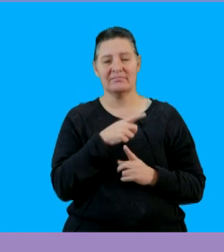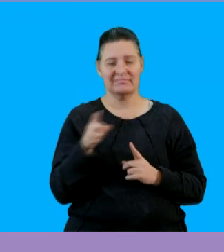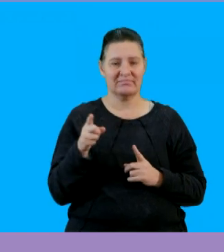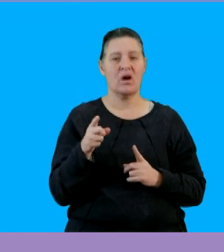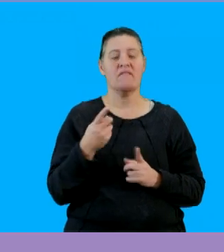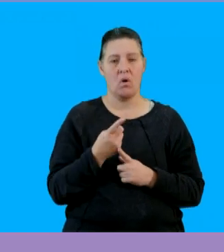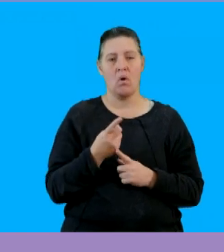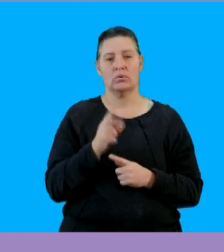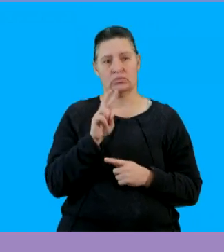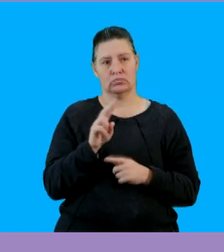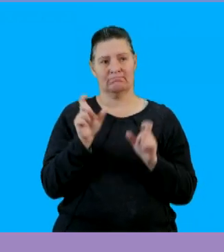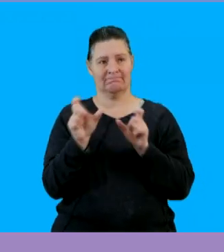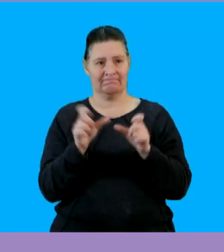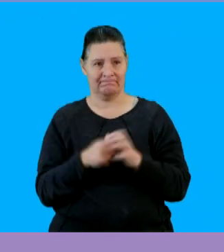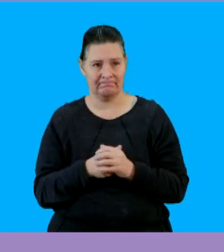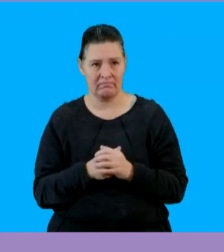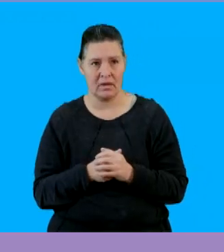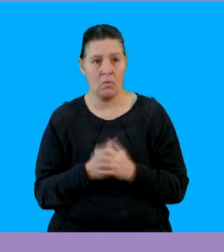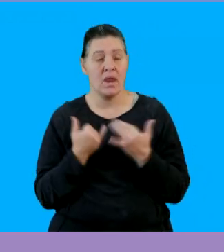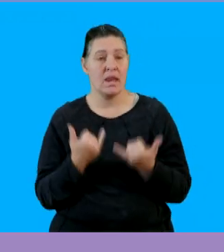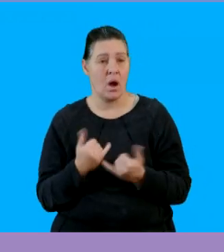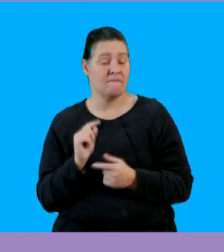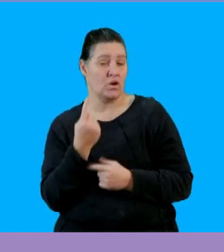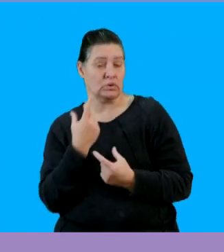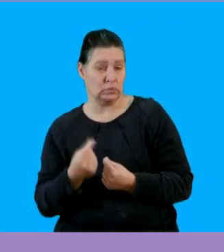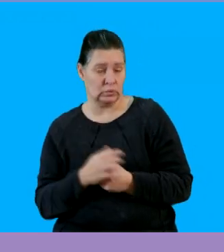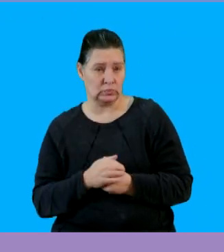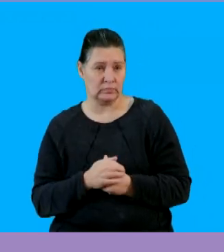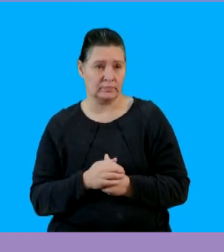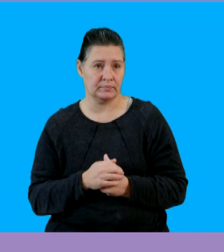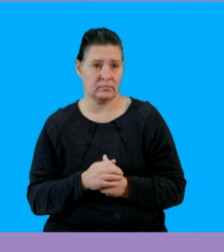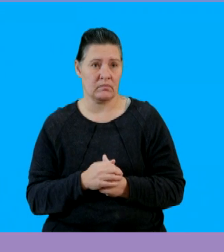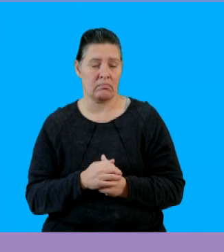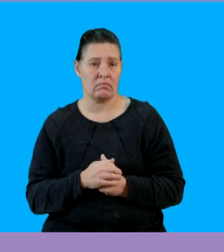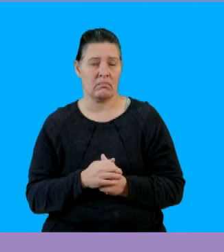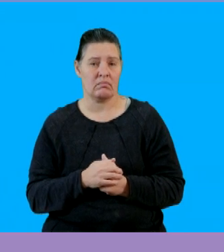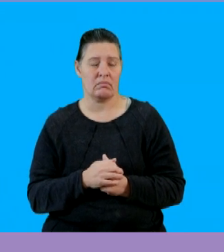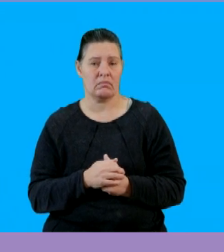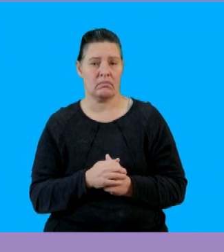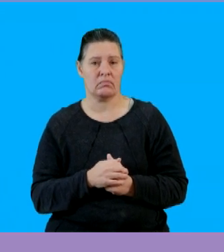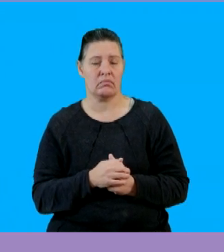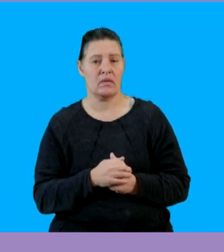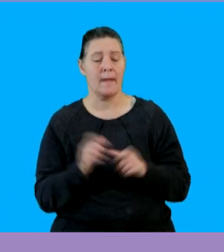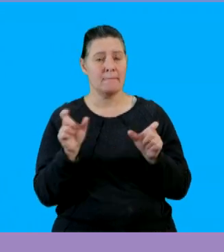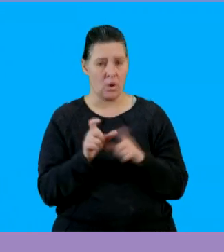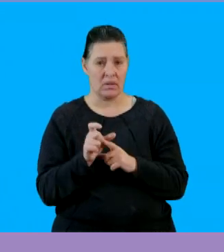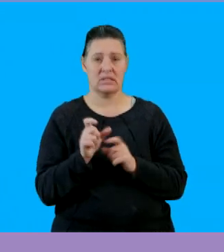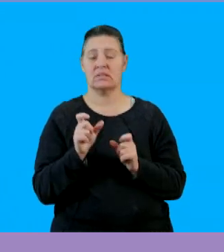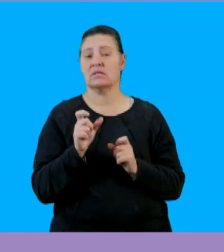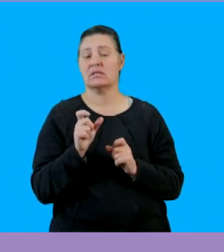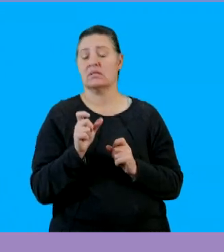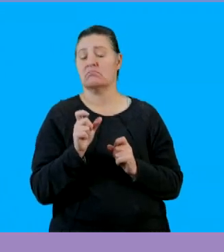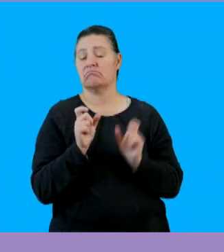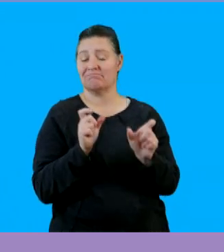for each of those binomials. What we are going to first do is to multiply those